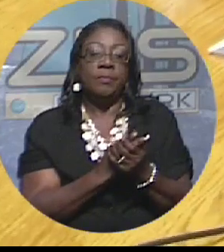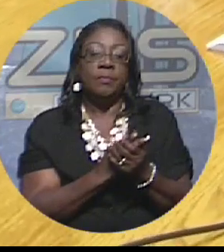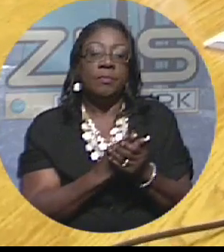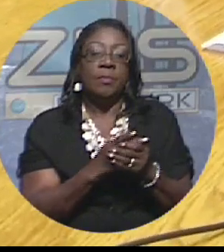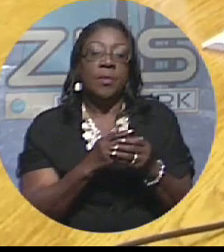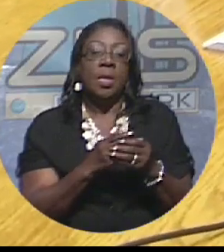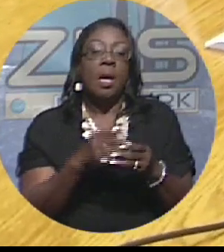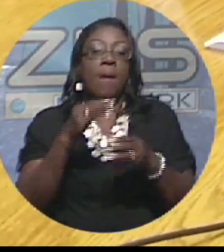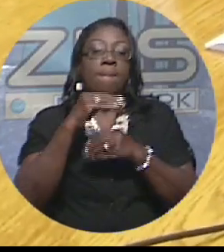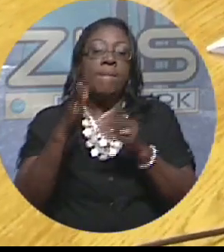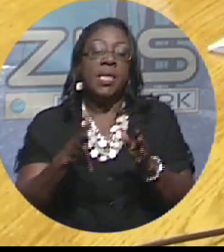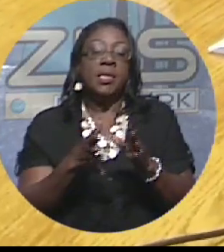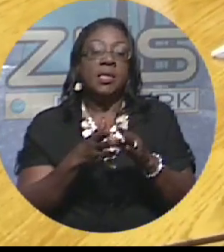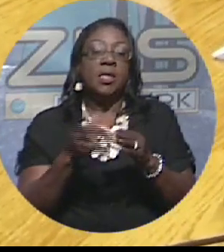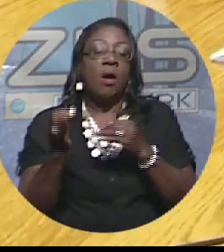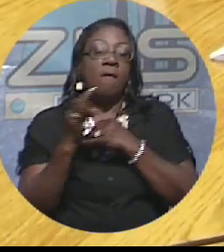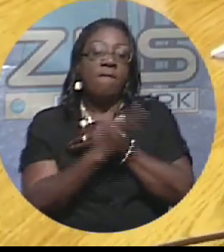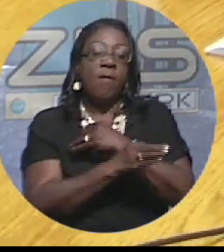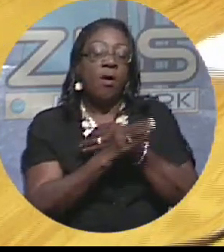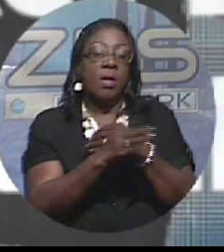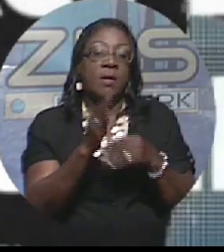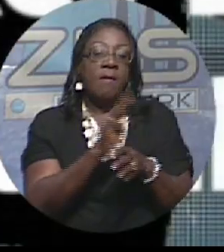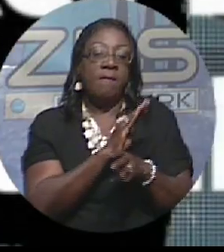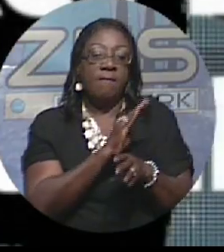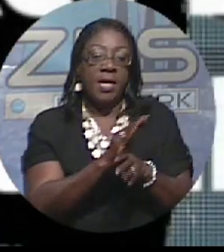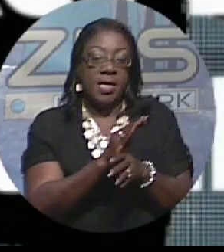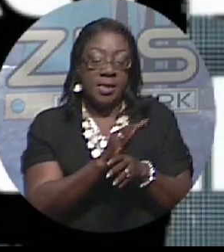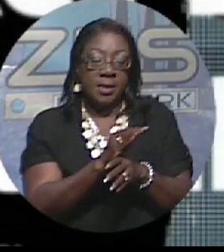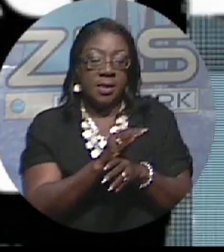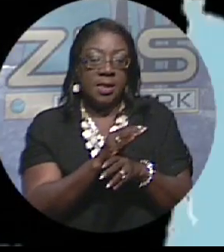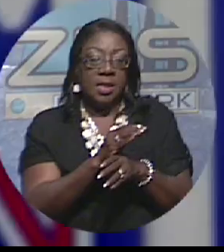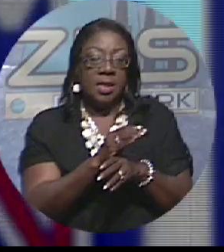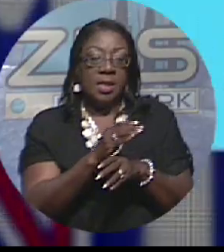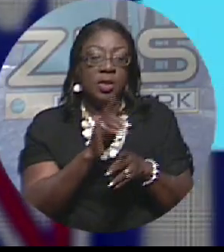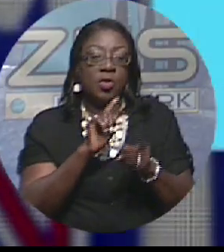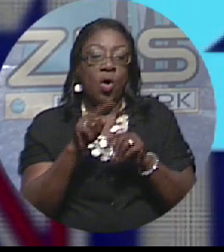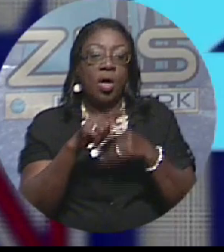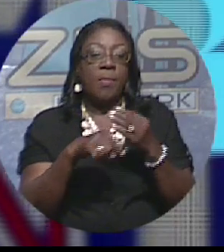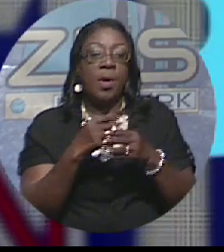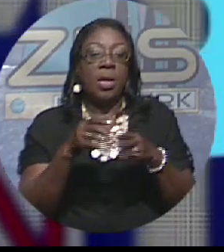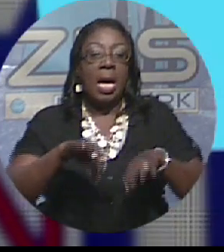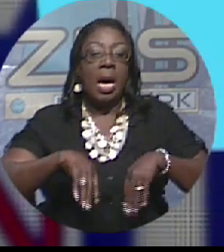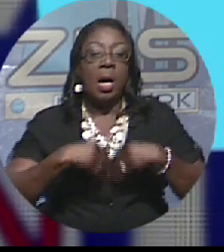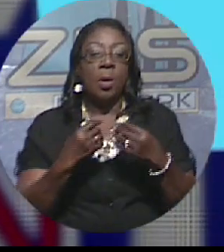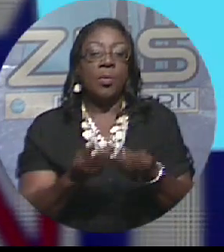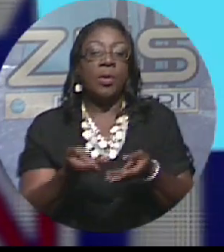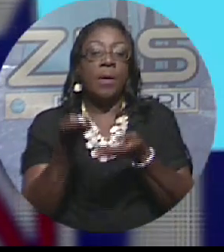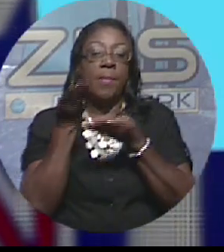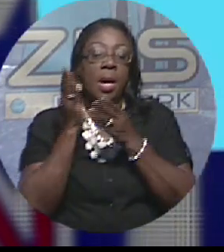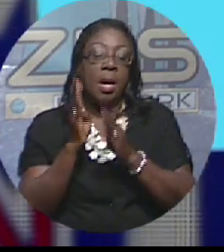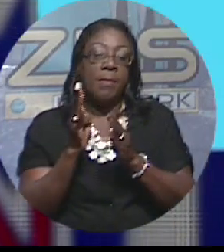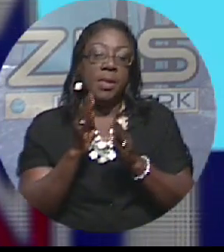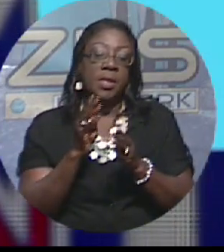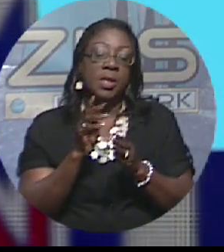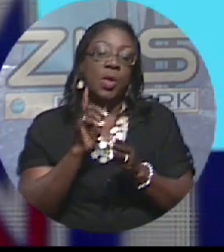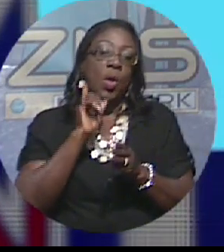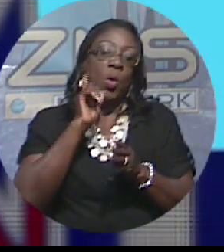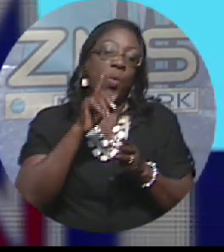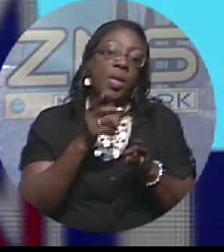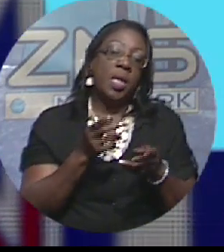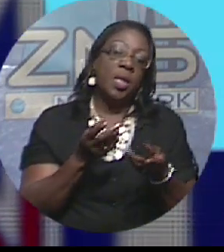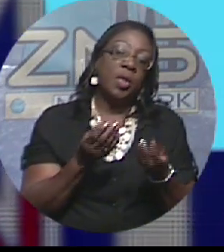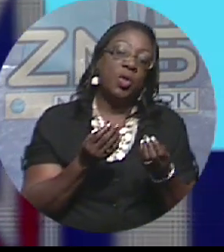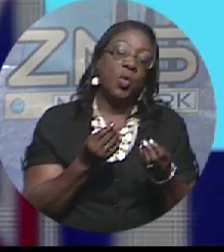Also tonight, Minister of Foreign Affairs and Immigration, the Honorable Fred Mitchell, sheds light on how the Bahamas is expected to address any impact following the exit of the United